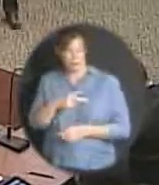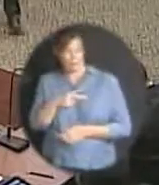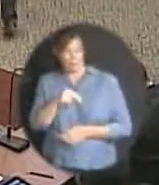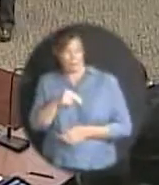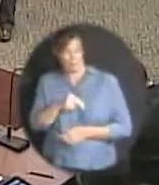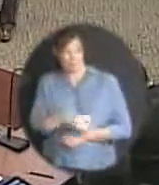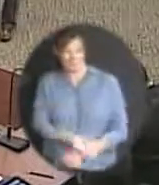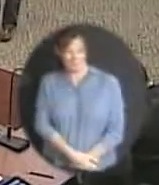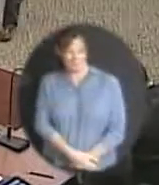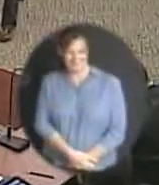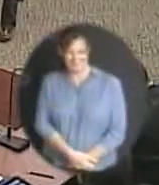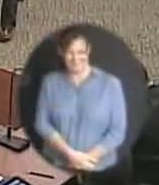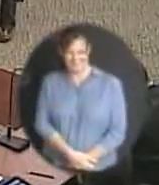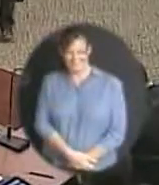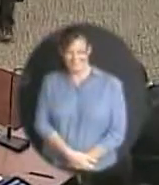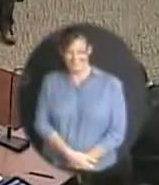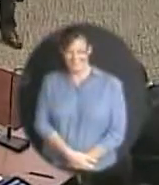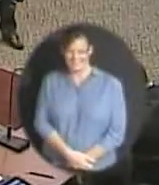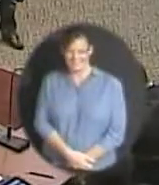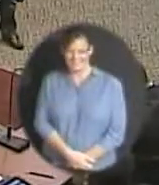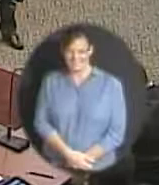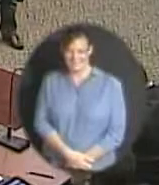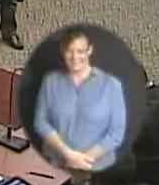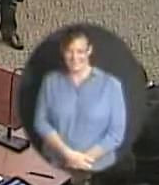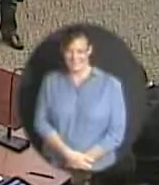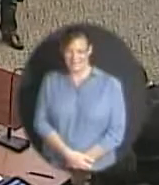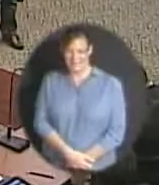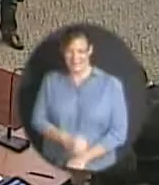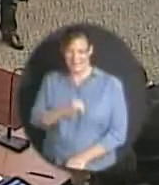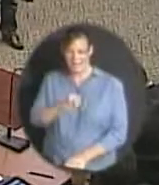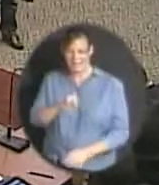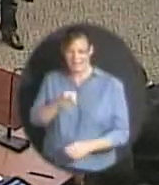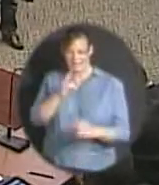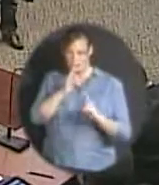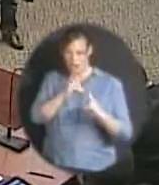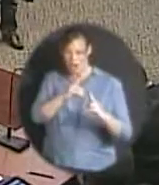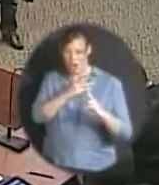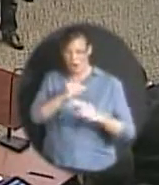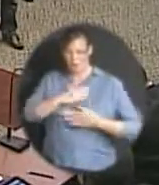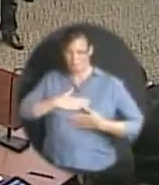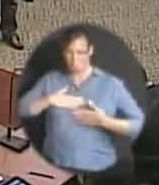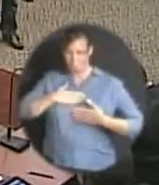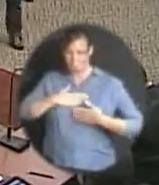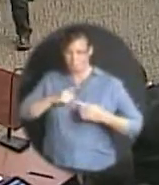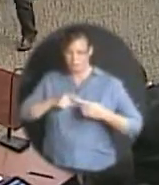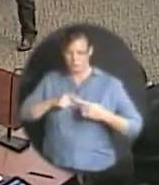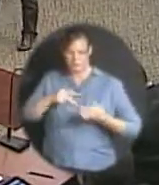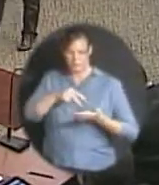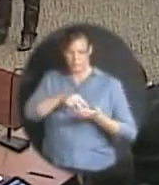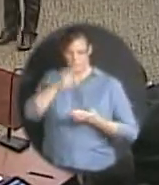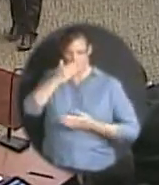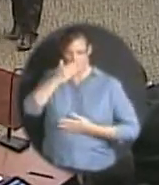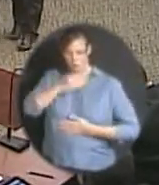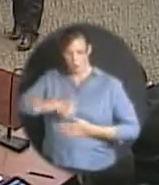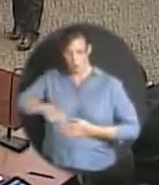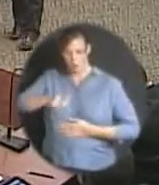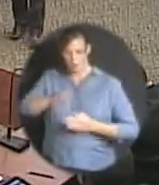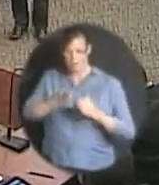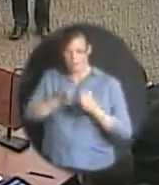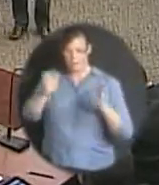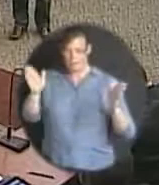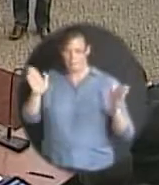Surprise! Coach, it is quite an honor and a privilege to stand before you and